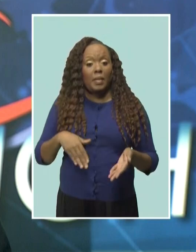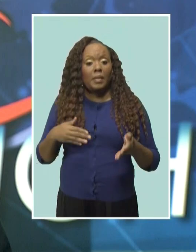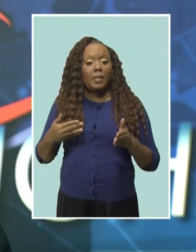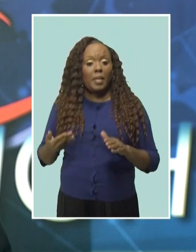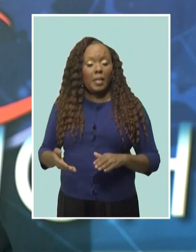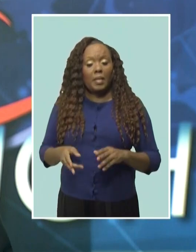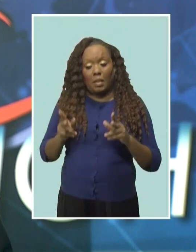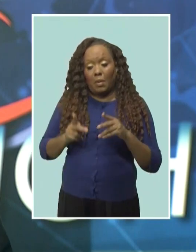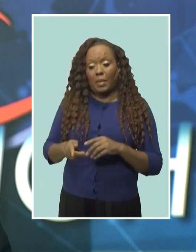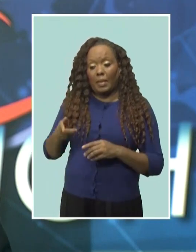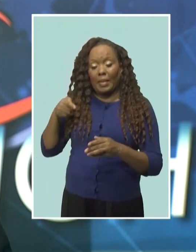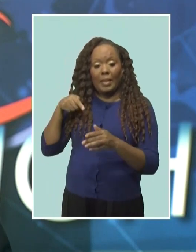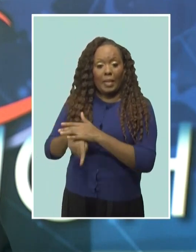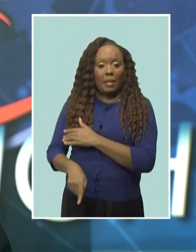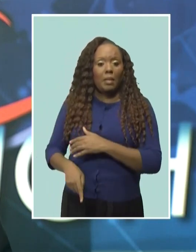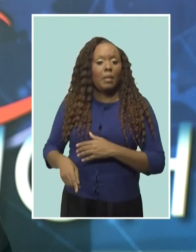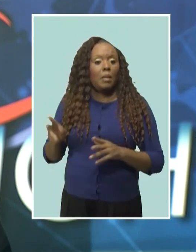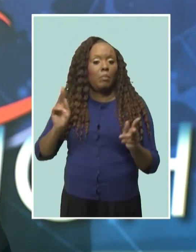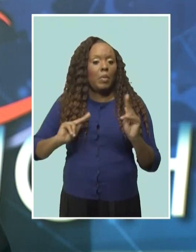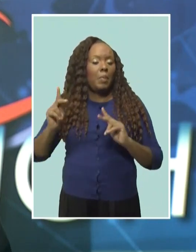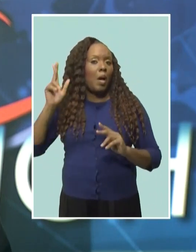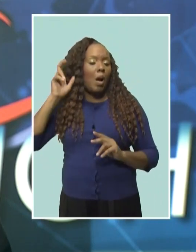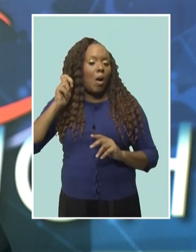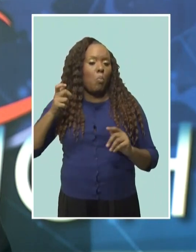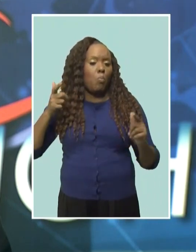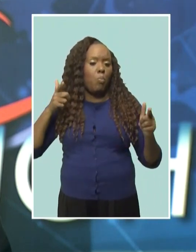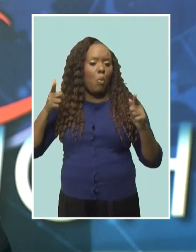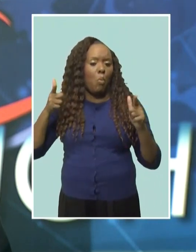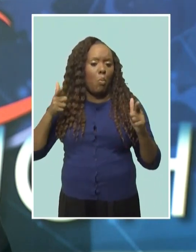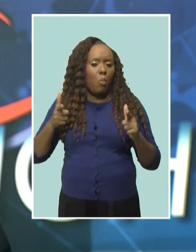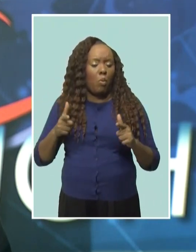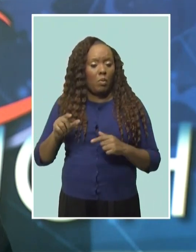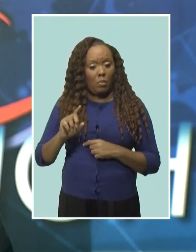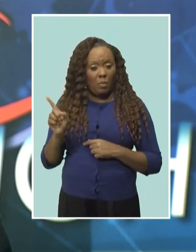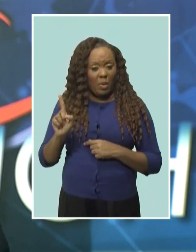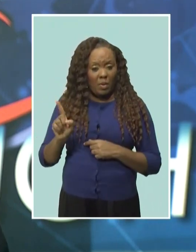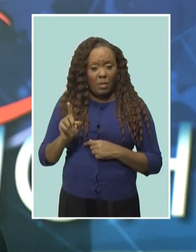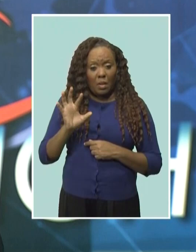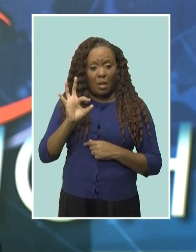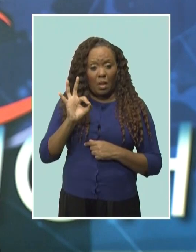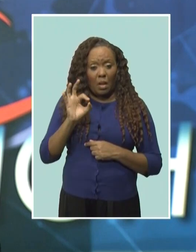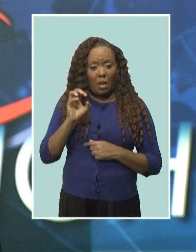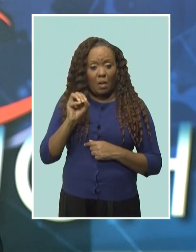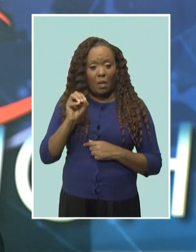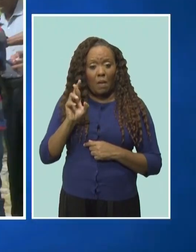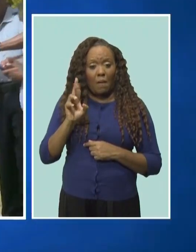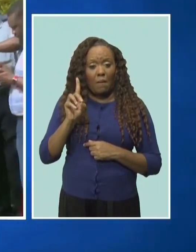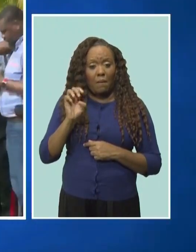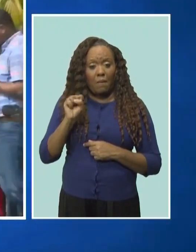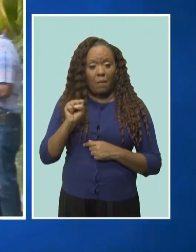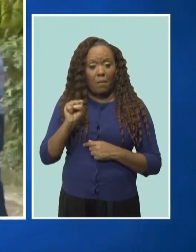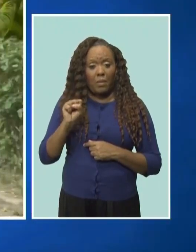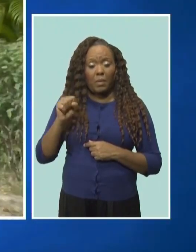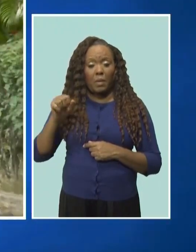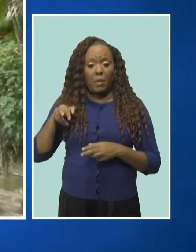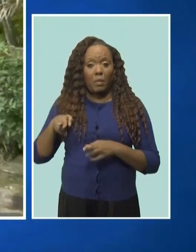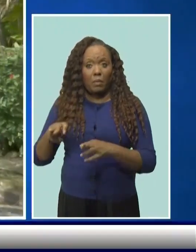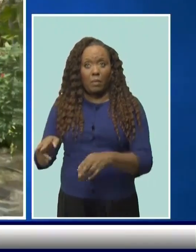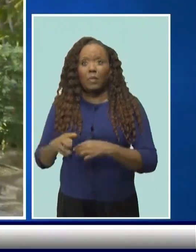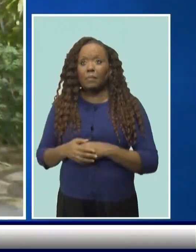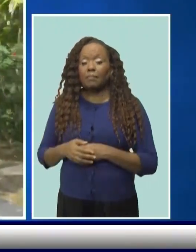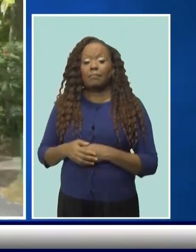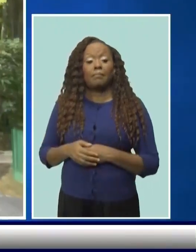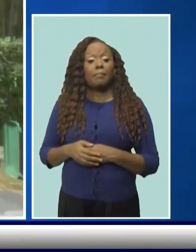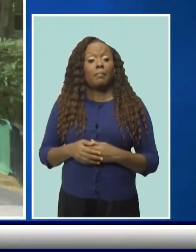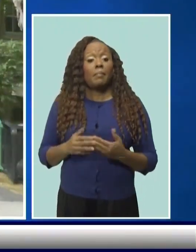killing followed the sound of gunshots disturbing the neighborhood of Fords Road, Christchurch. What was an afternoon of relaxing